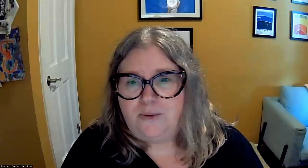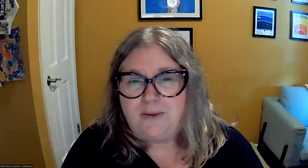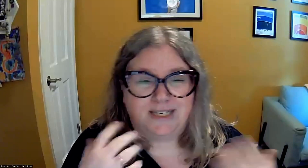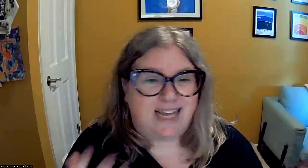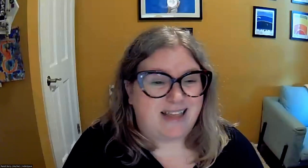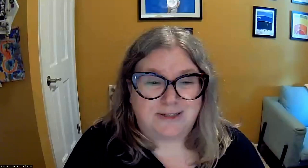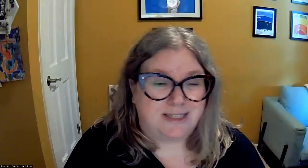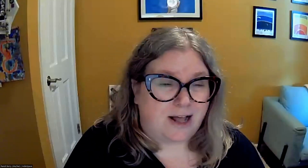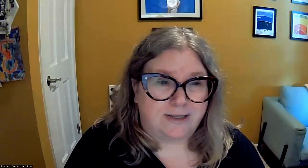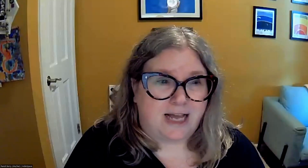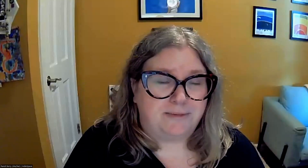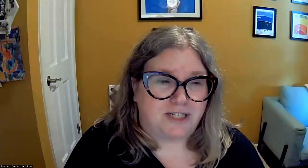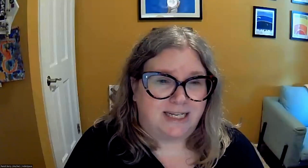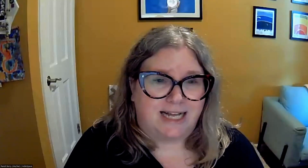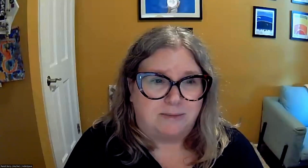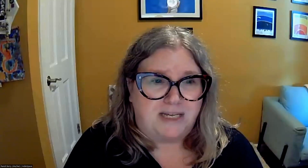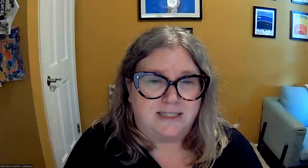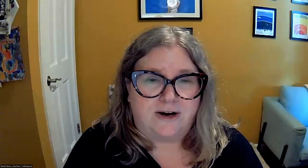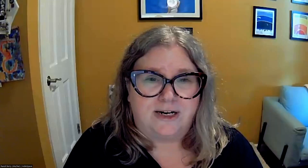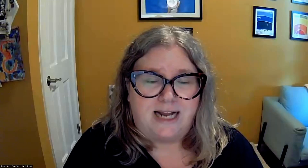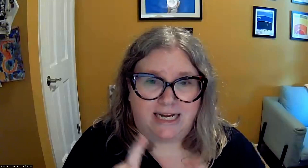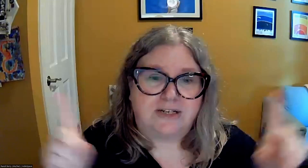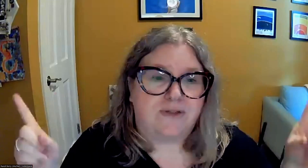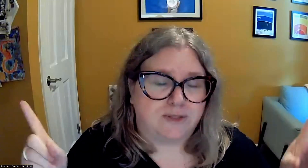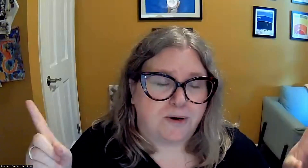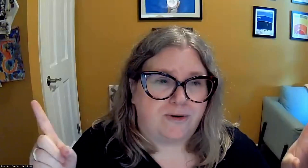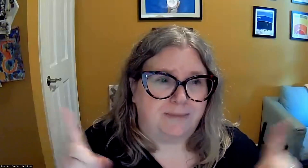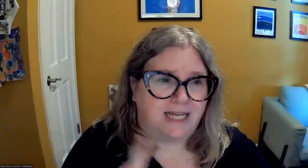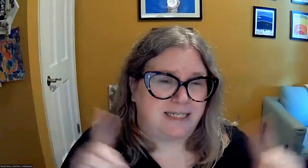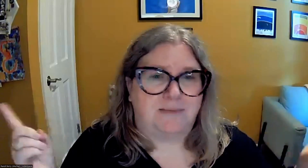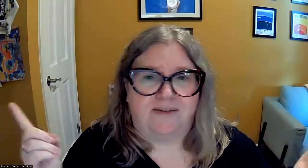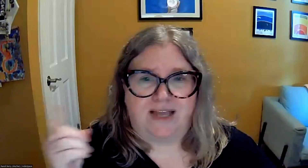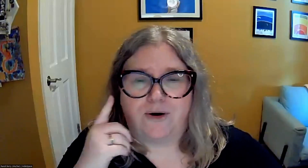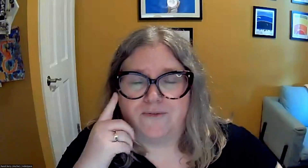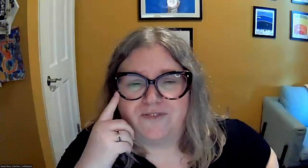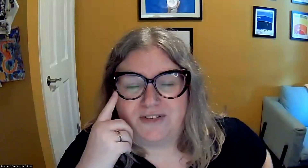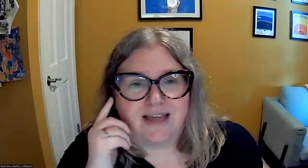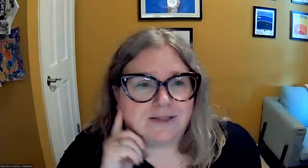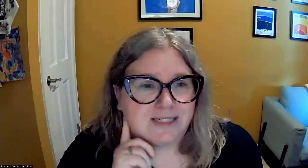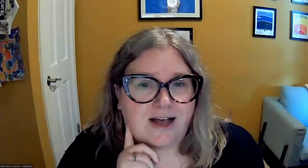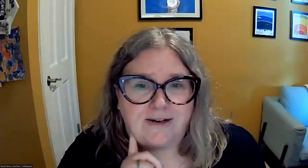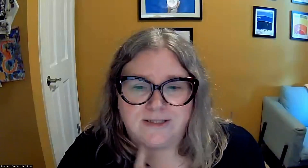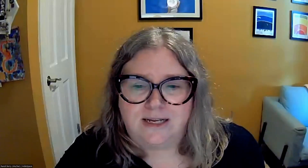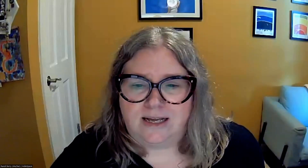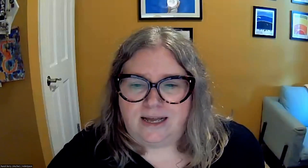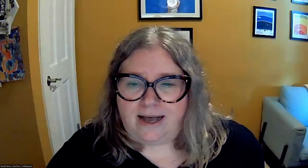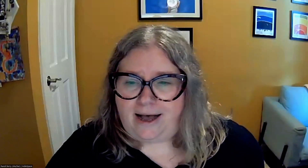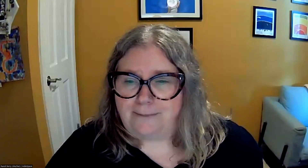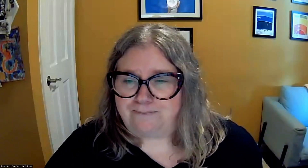issue. We put $10,000 up just to get something started. And each of those programs ended up giving out over